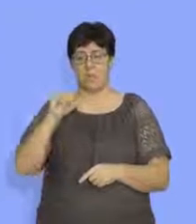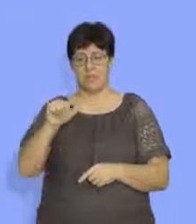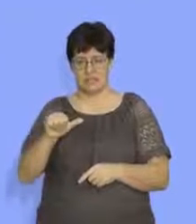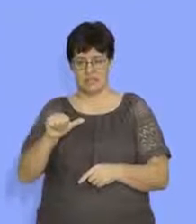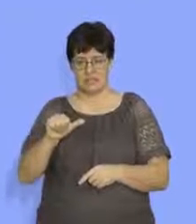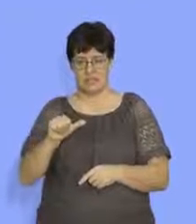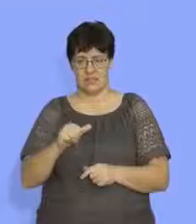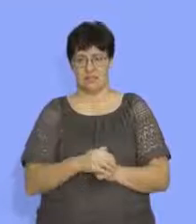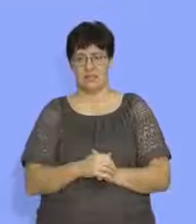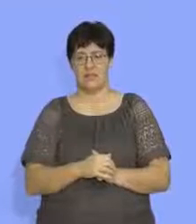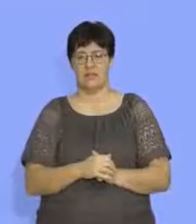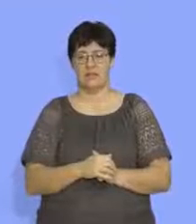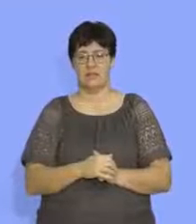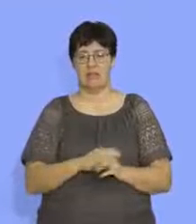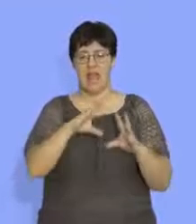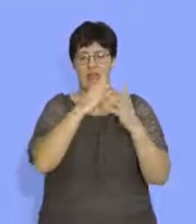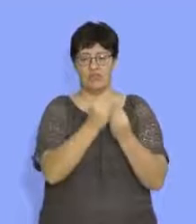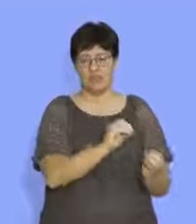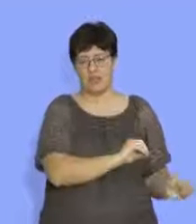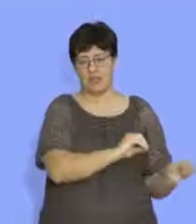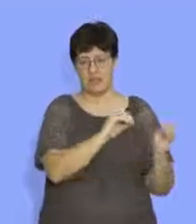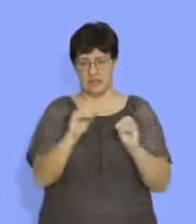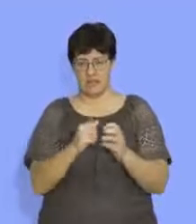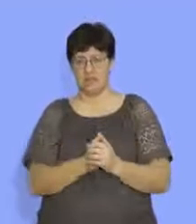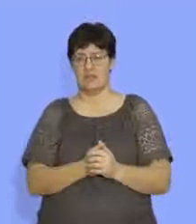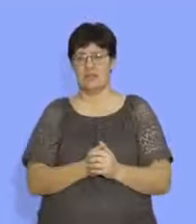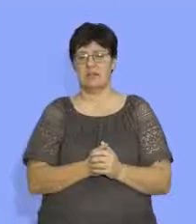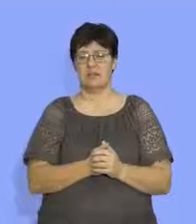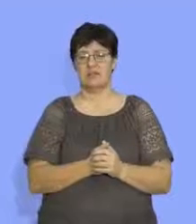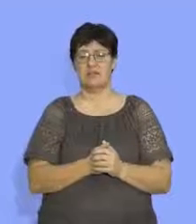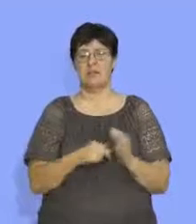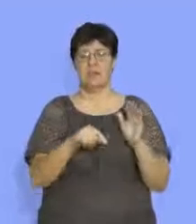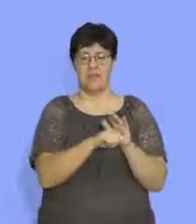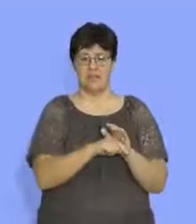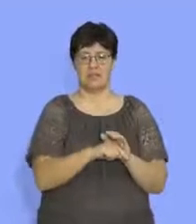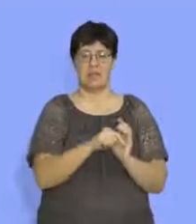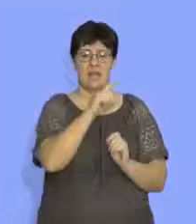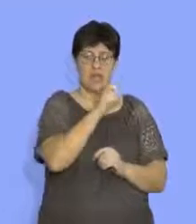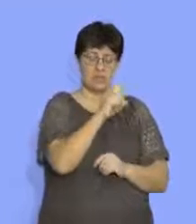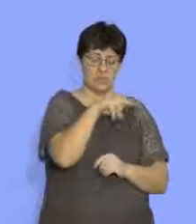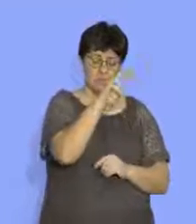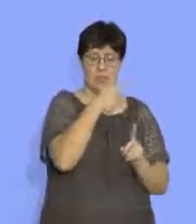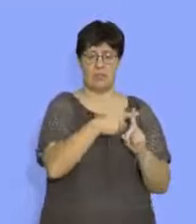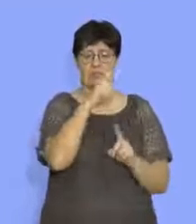3,306. I will take everything to one side, plus x minus